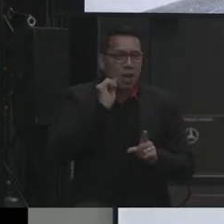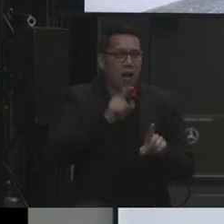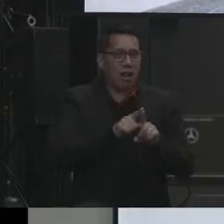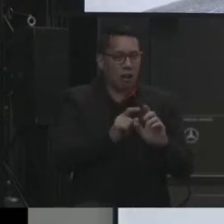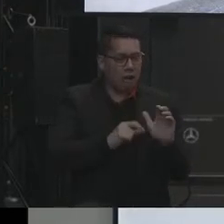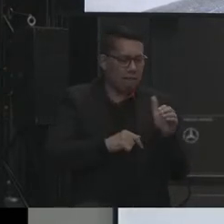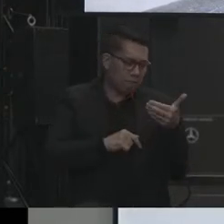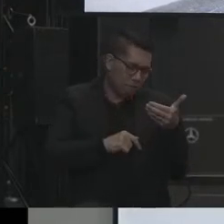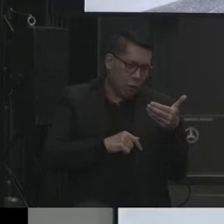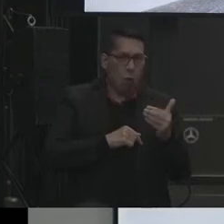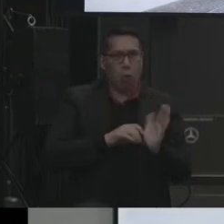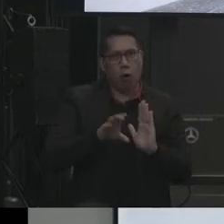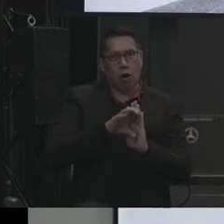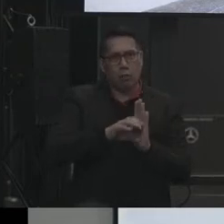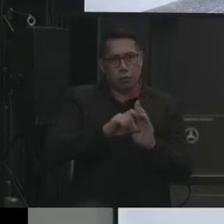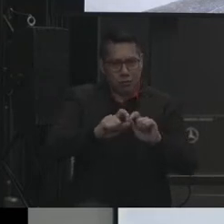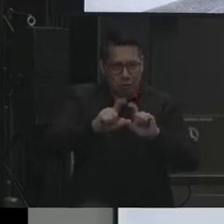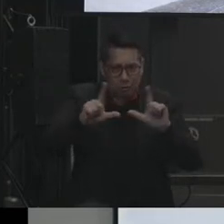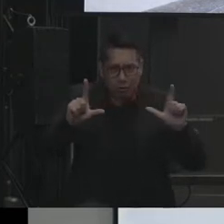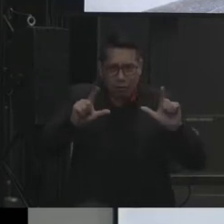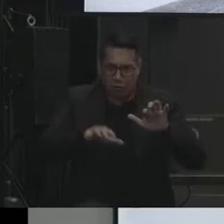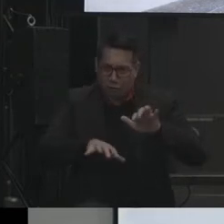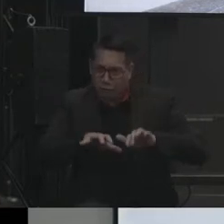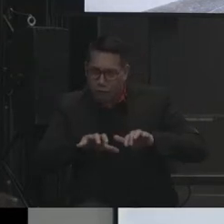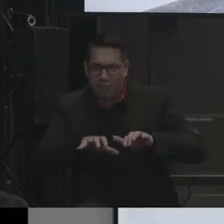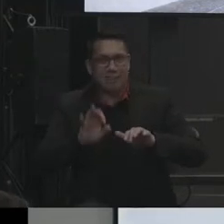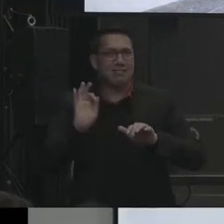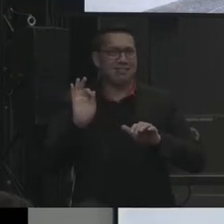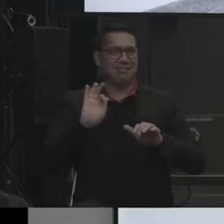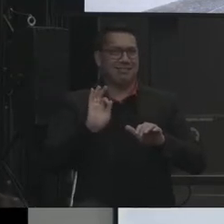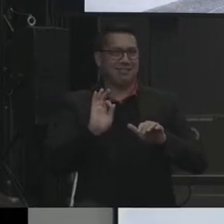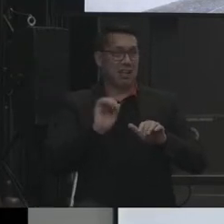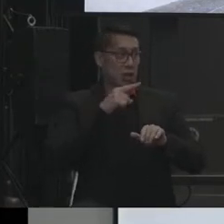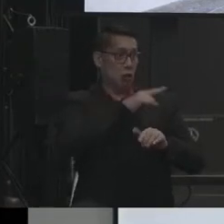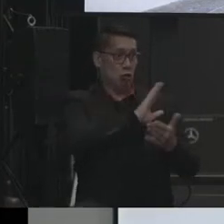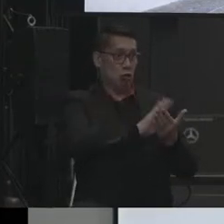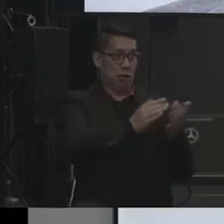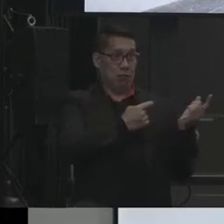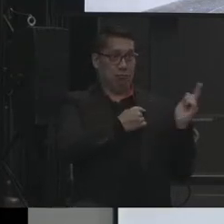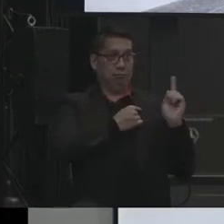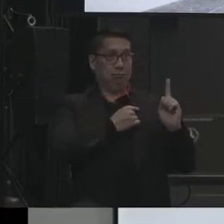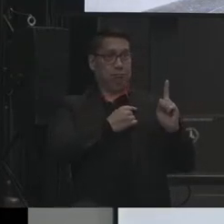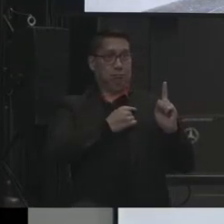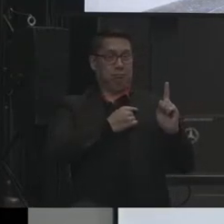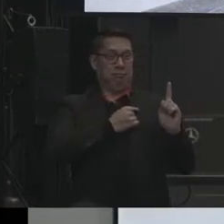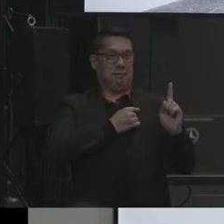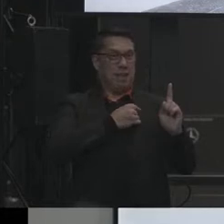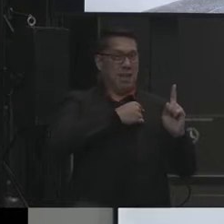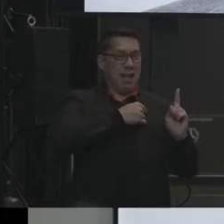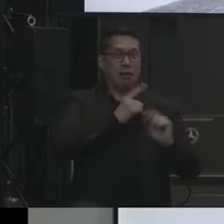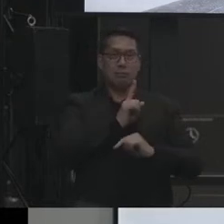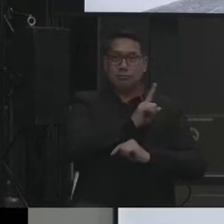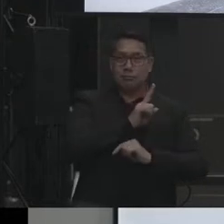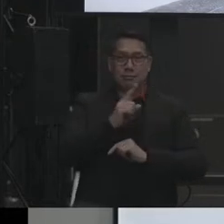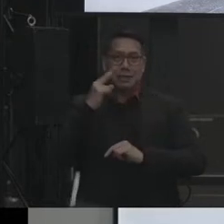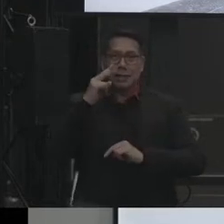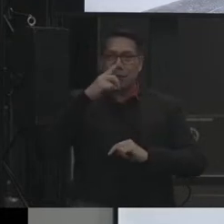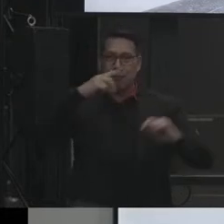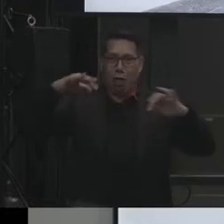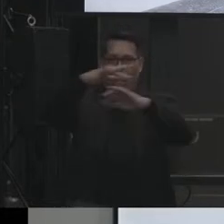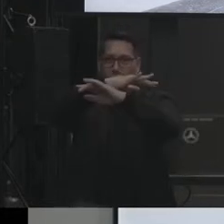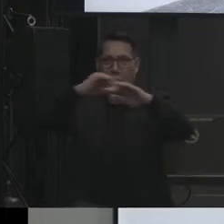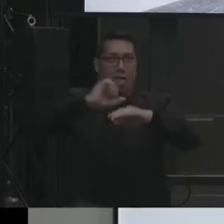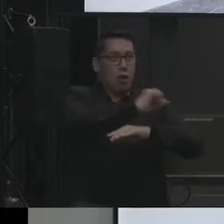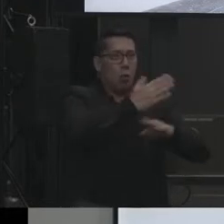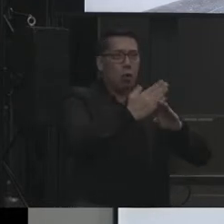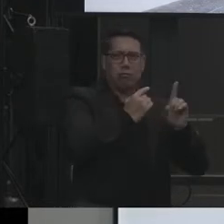or computer in the privacy of their own home. You're there creeping in the background, getting to see people interact with your work. What's the